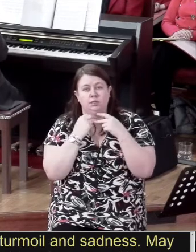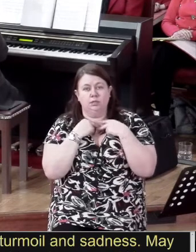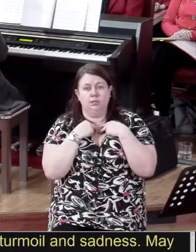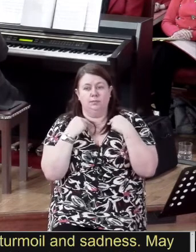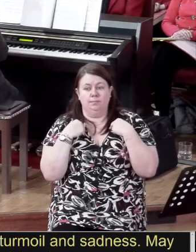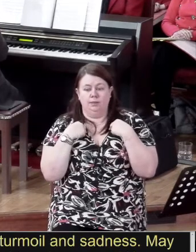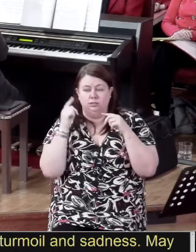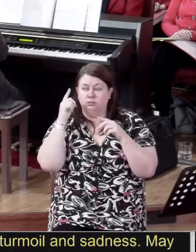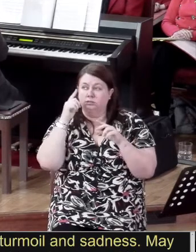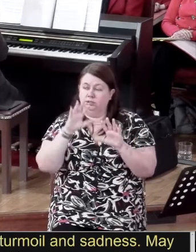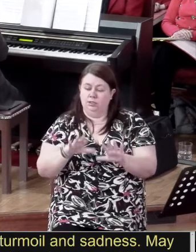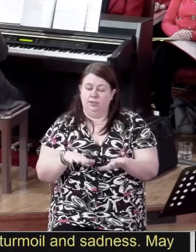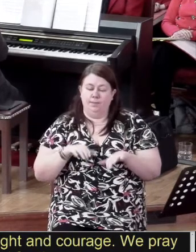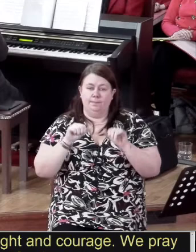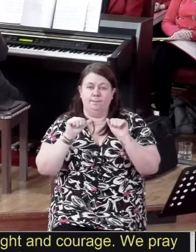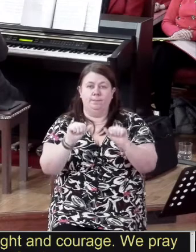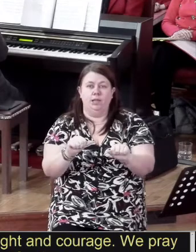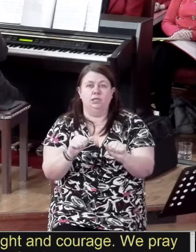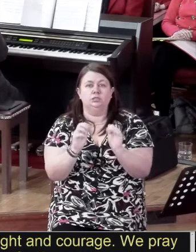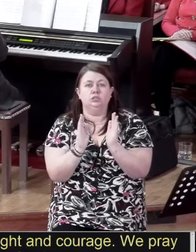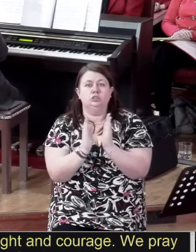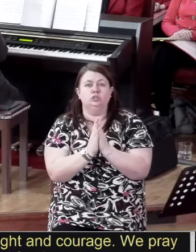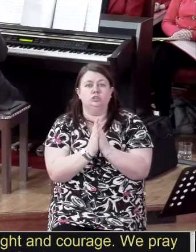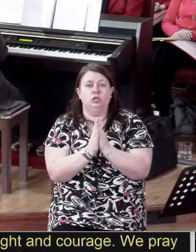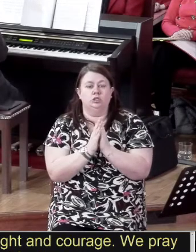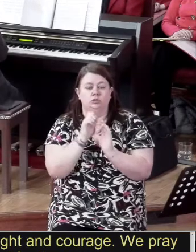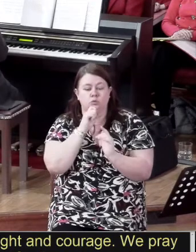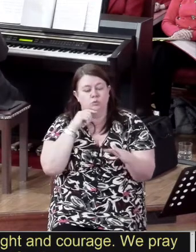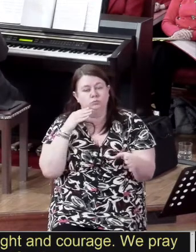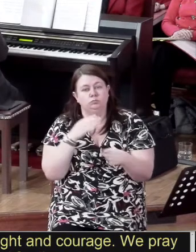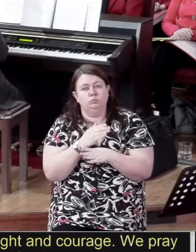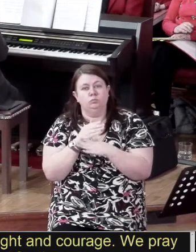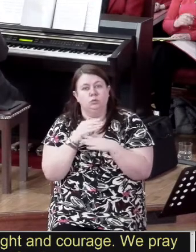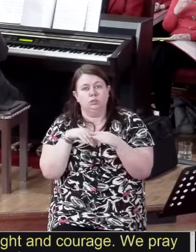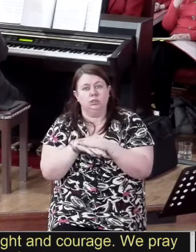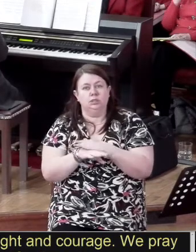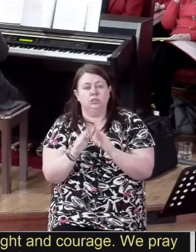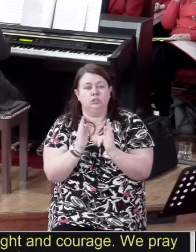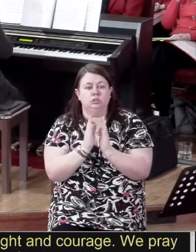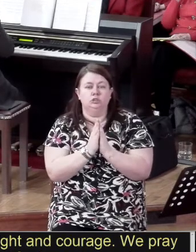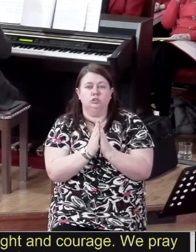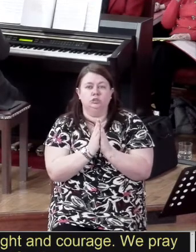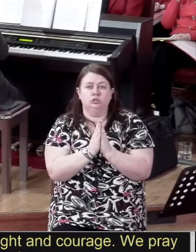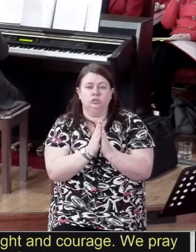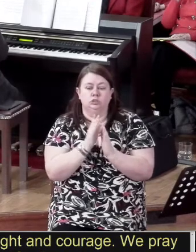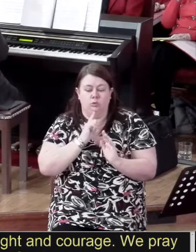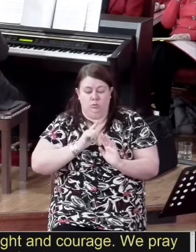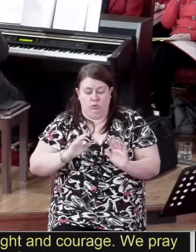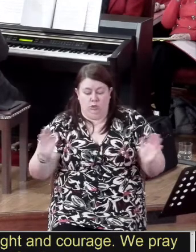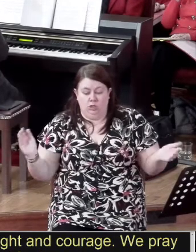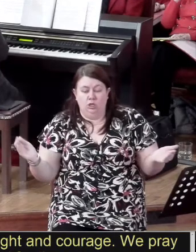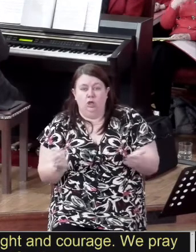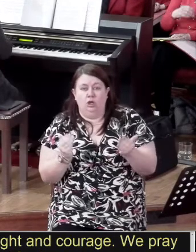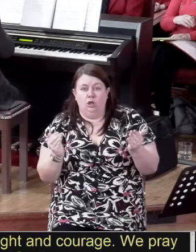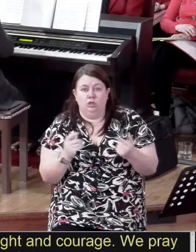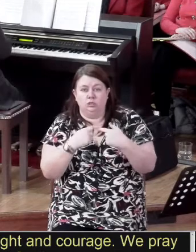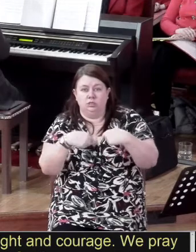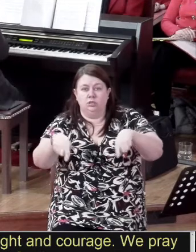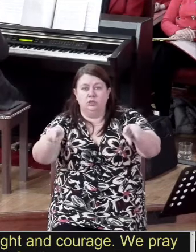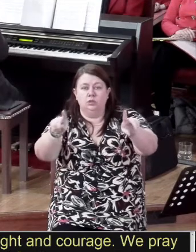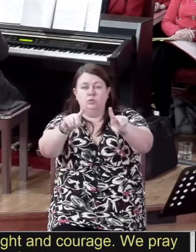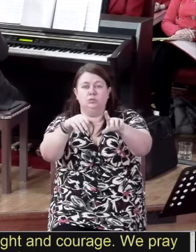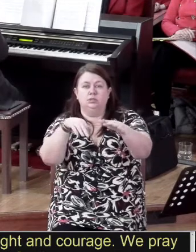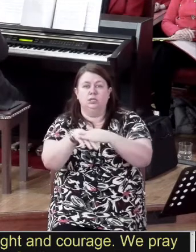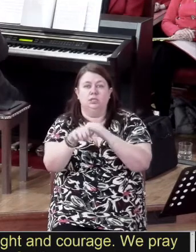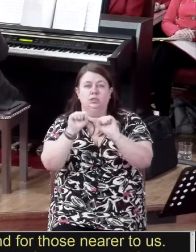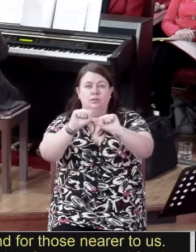church and its ministers, its people, all of its office bearers. Give them great encouragement in their work.